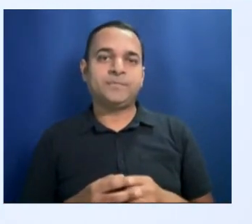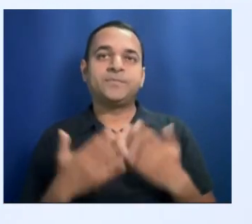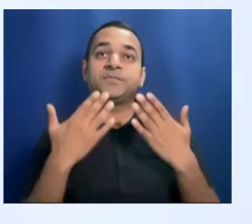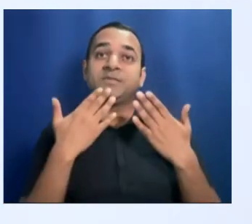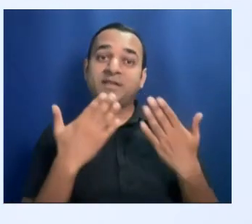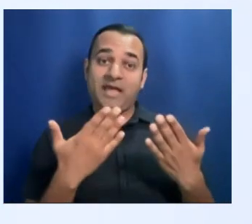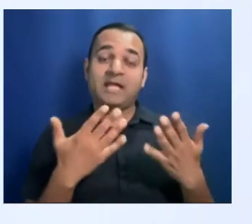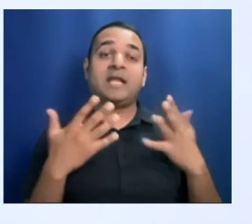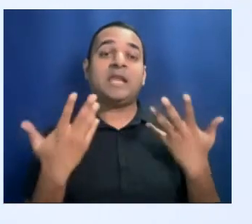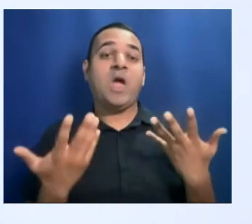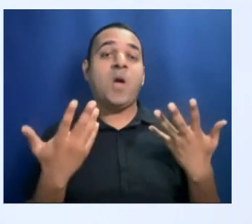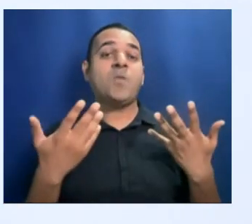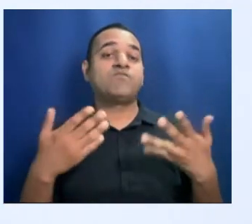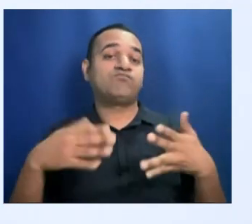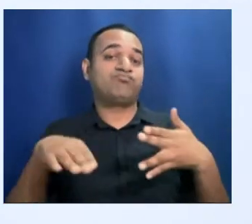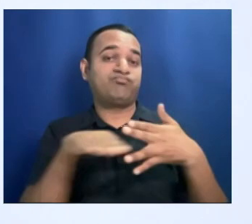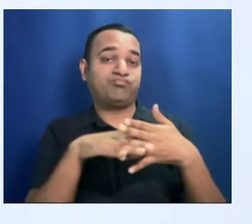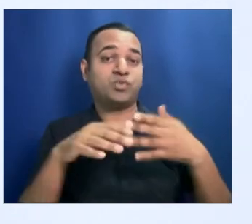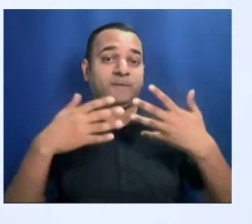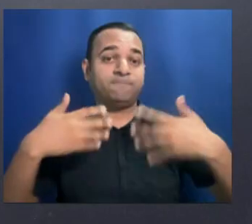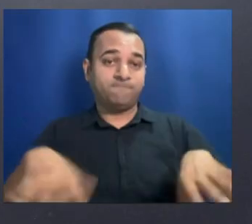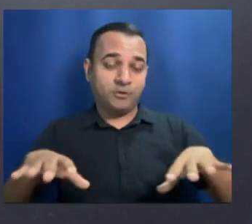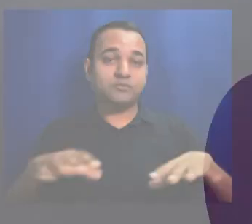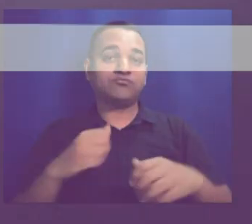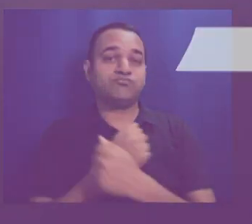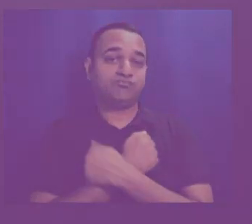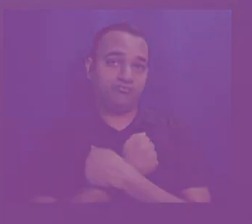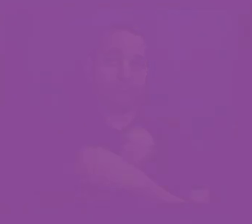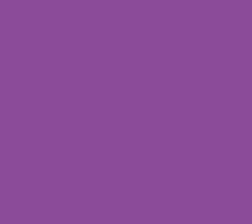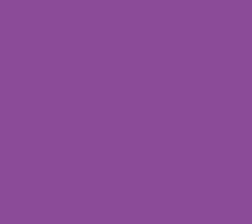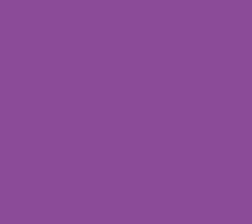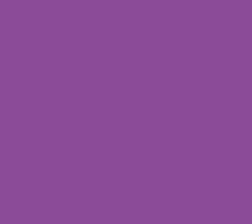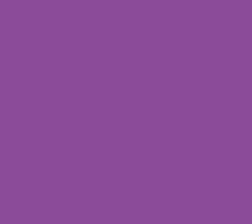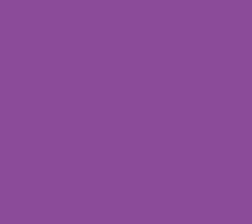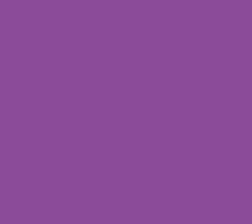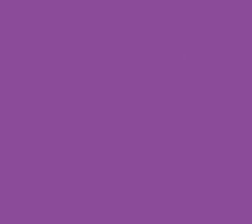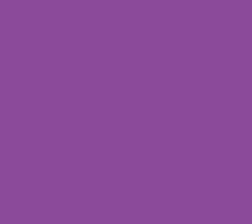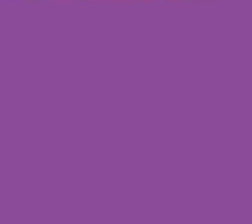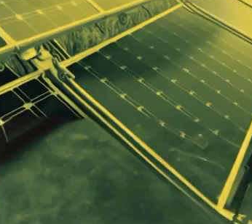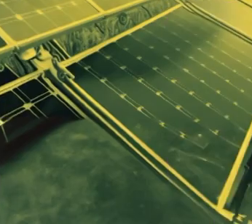back with our panel discussions.